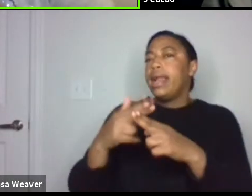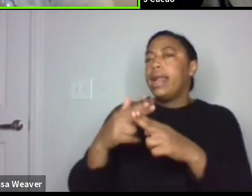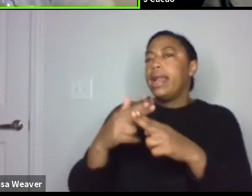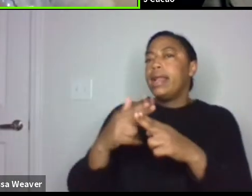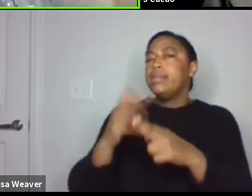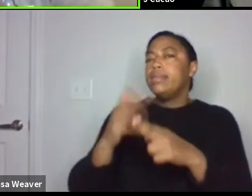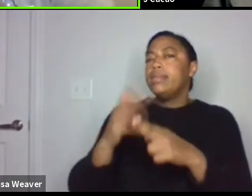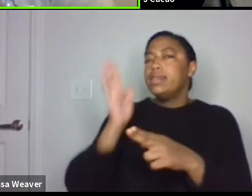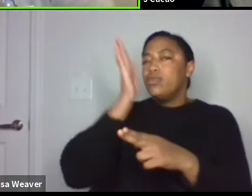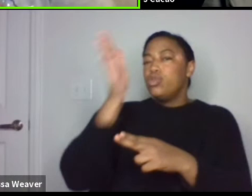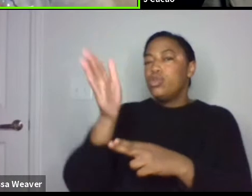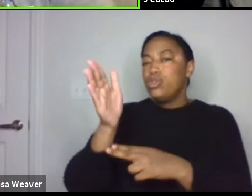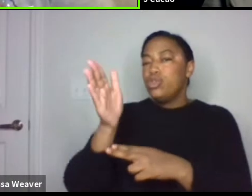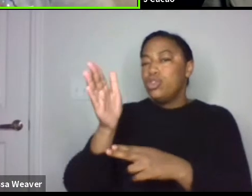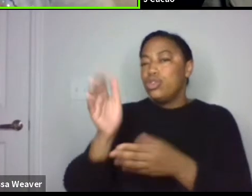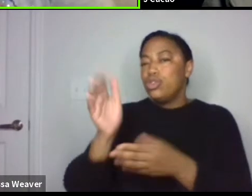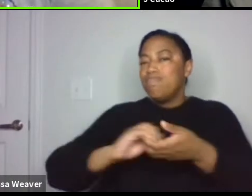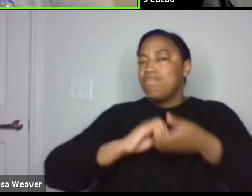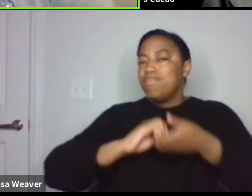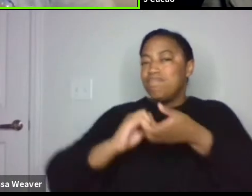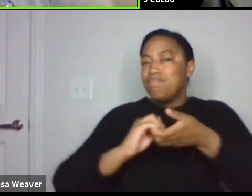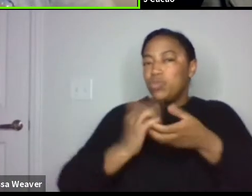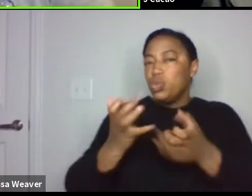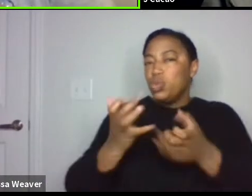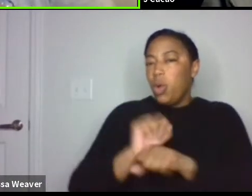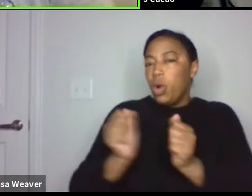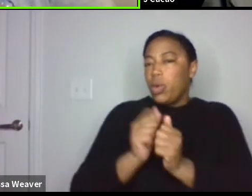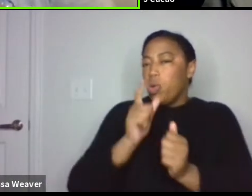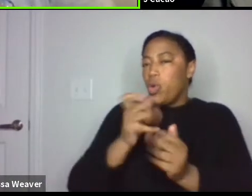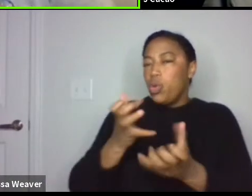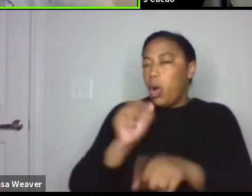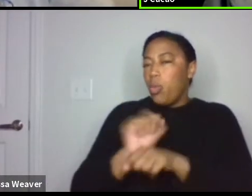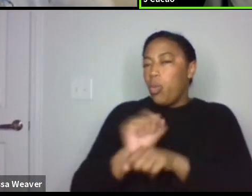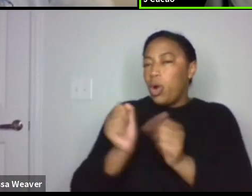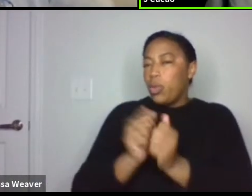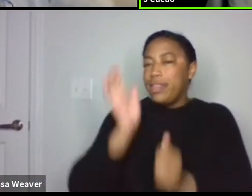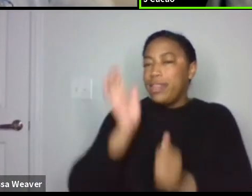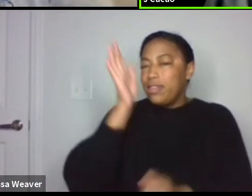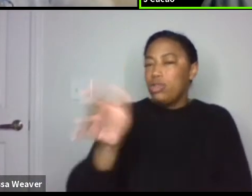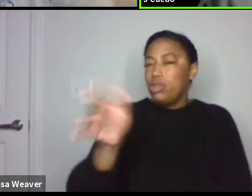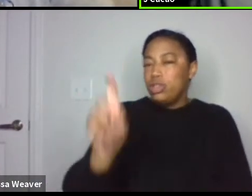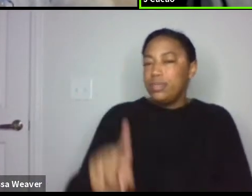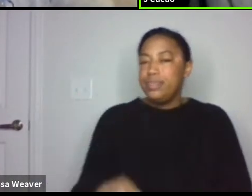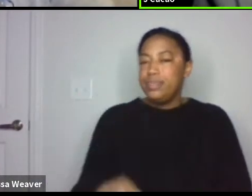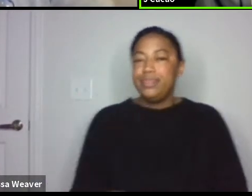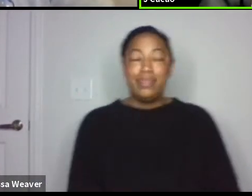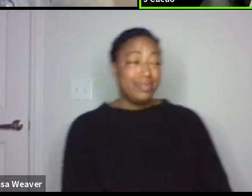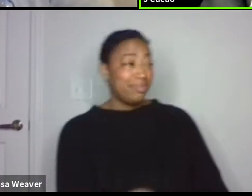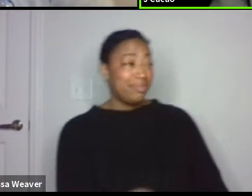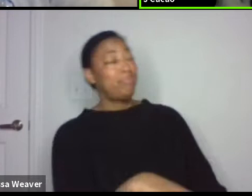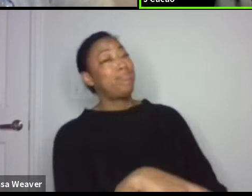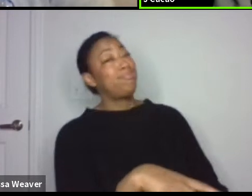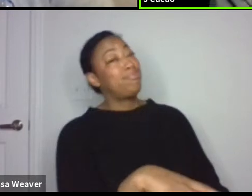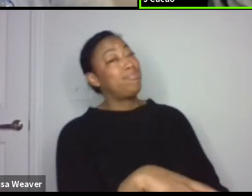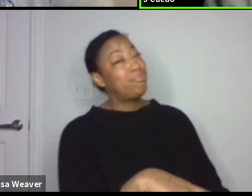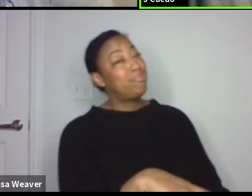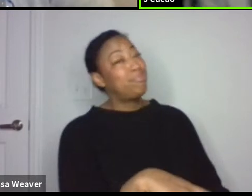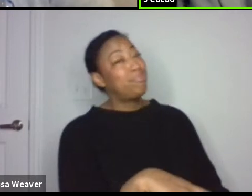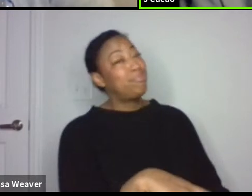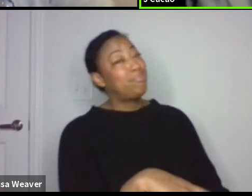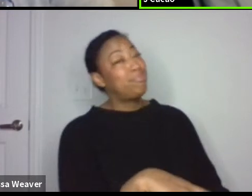Like anybody who would you like to work with in the future that you haven't worked with yet? Artist wise, and